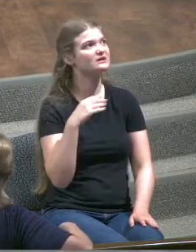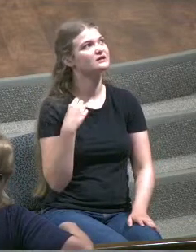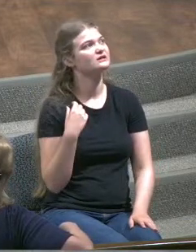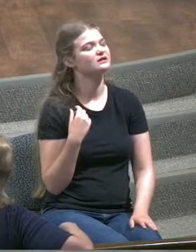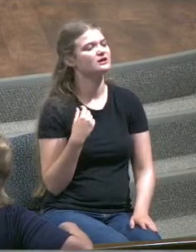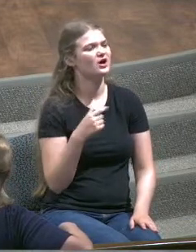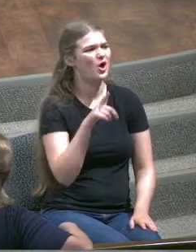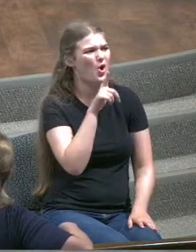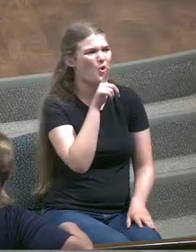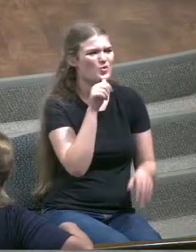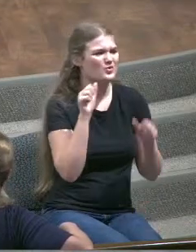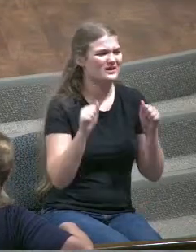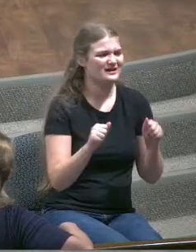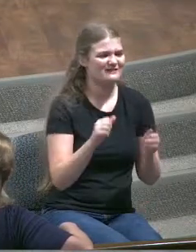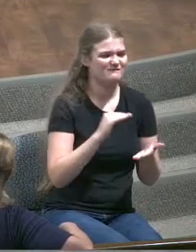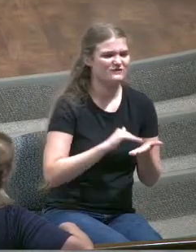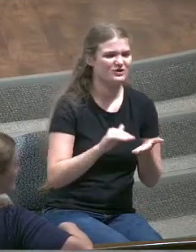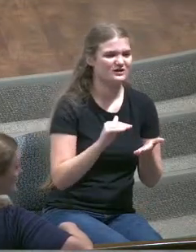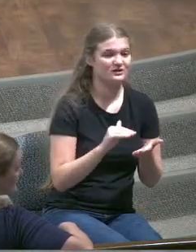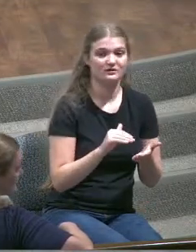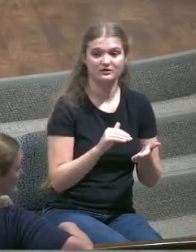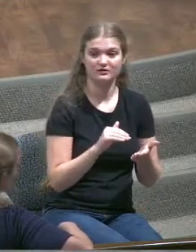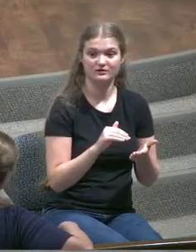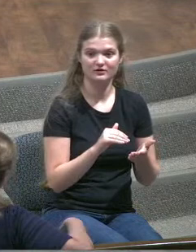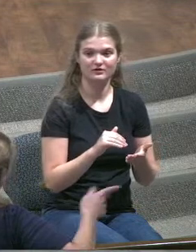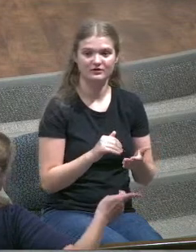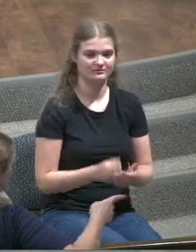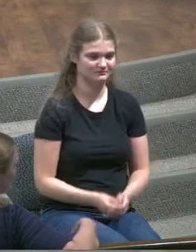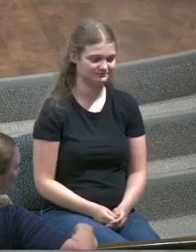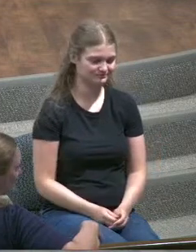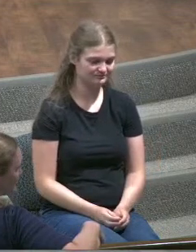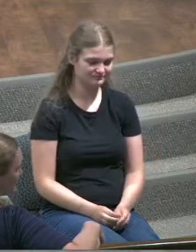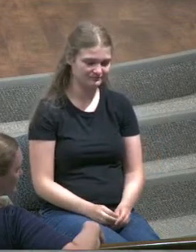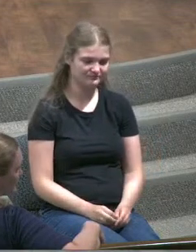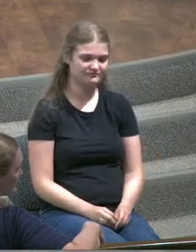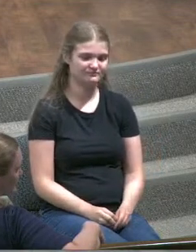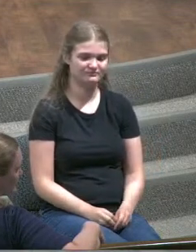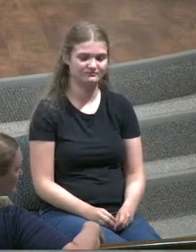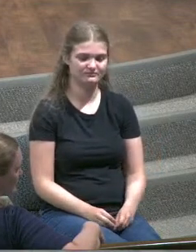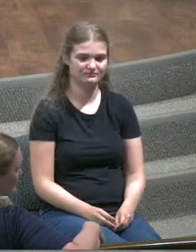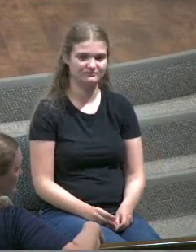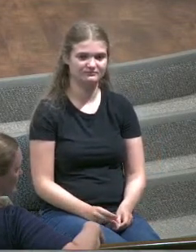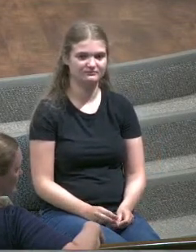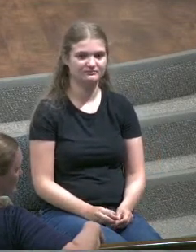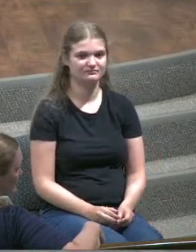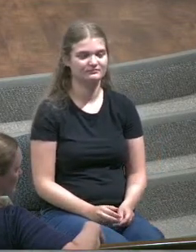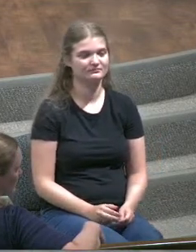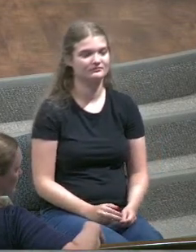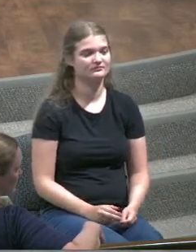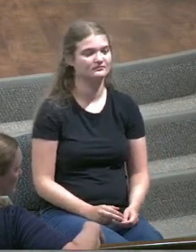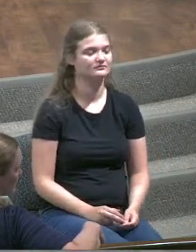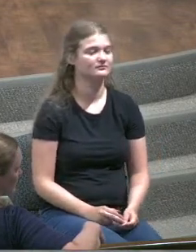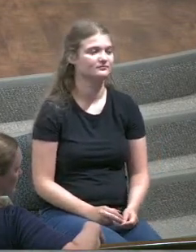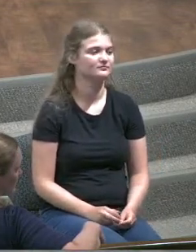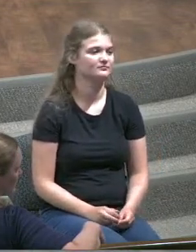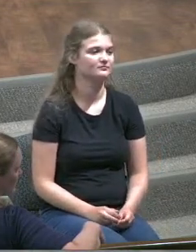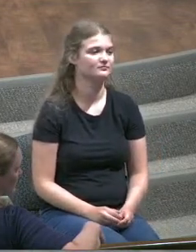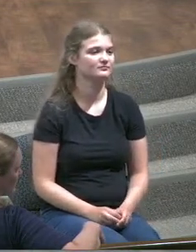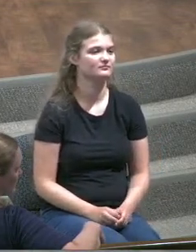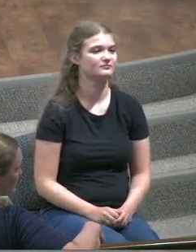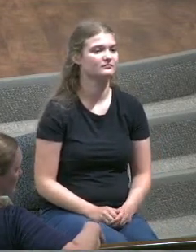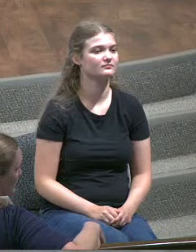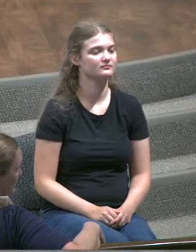who can forgive sins but God alone? And immediately Jesus, perceiving in his spirit that they